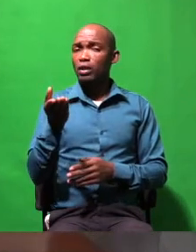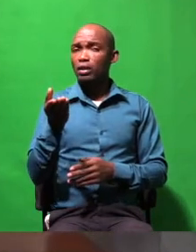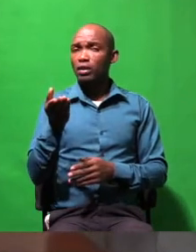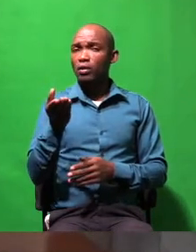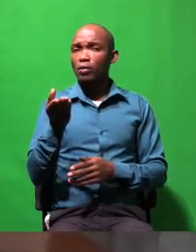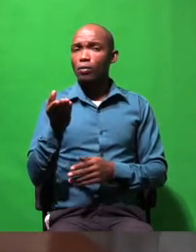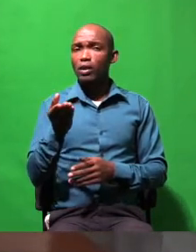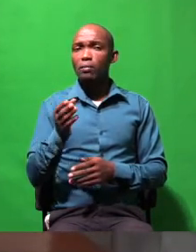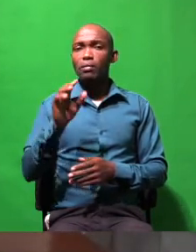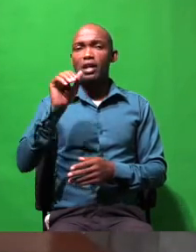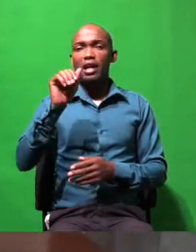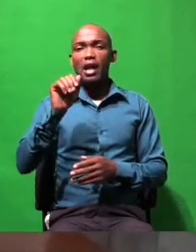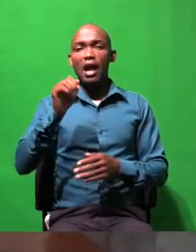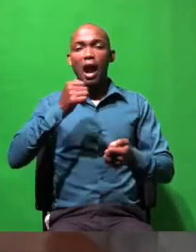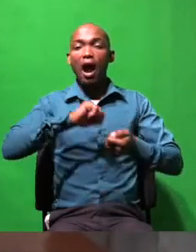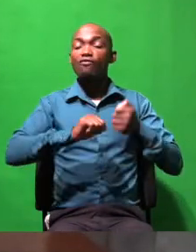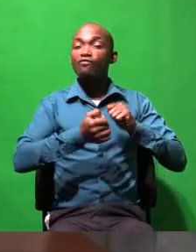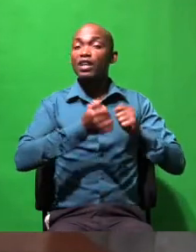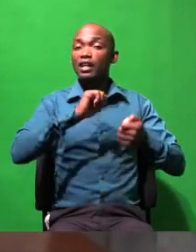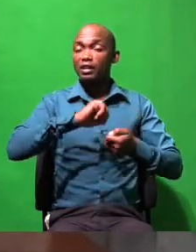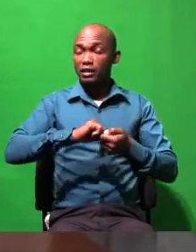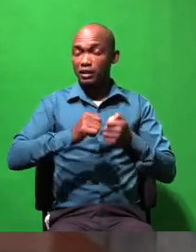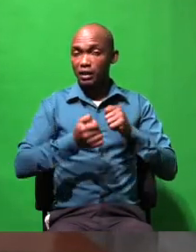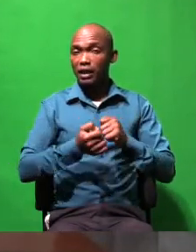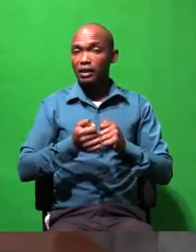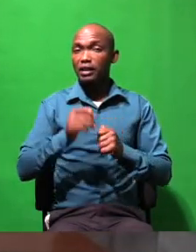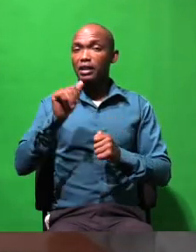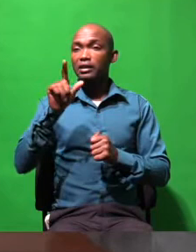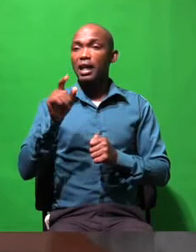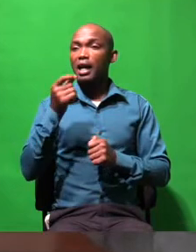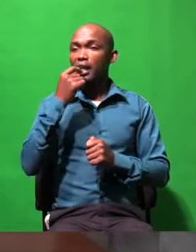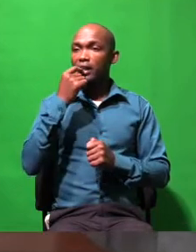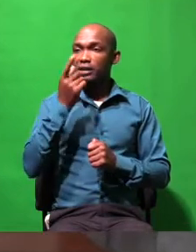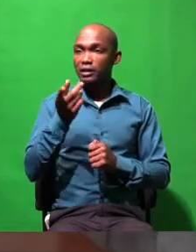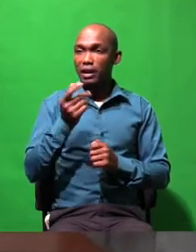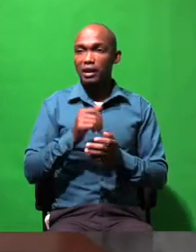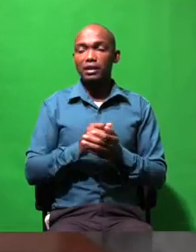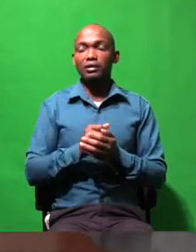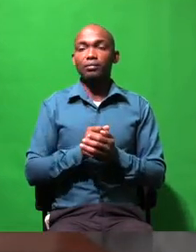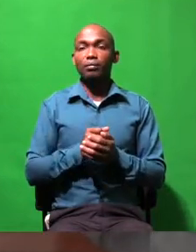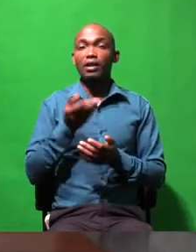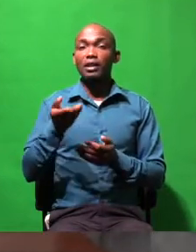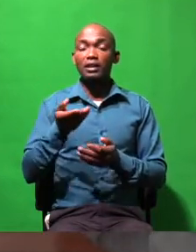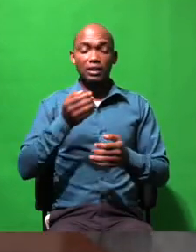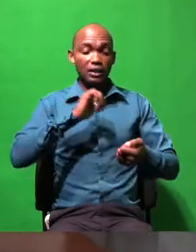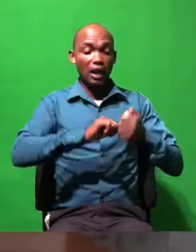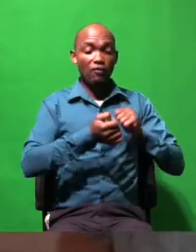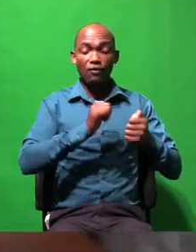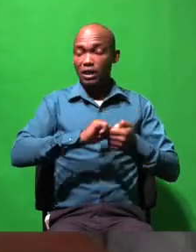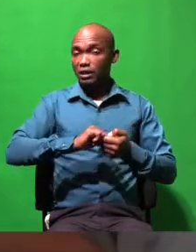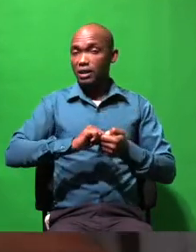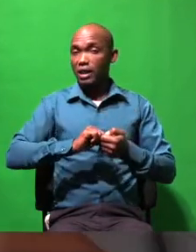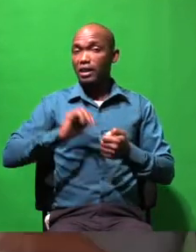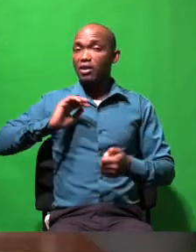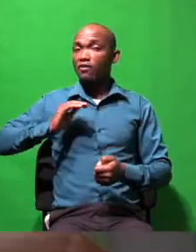be affected. As Ali said, affected female. What do